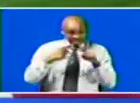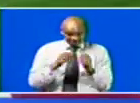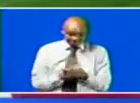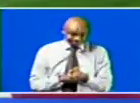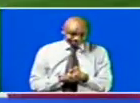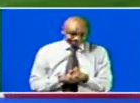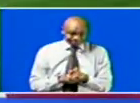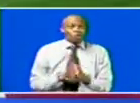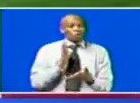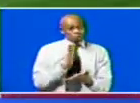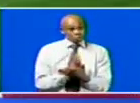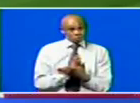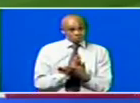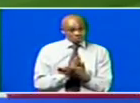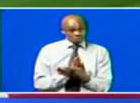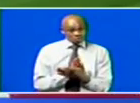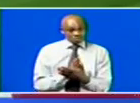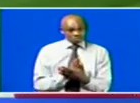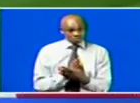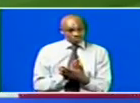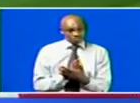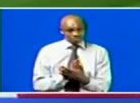true then